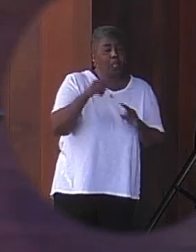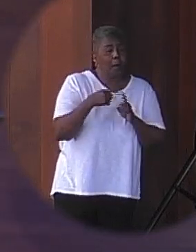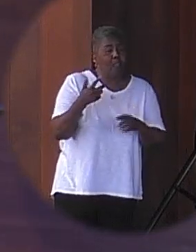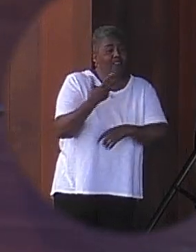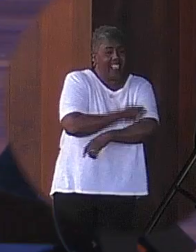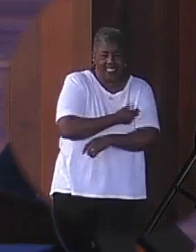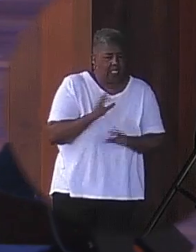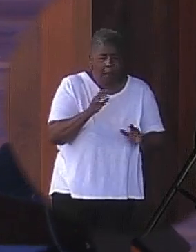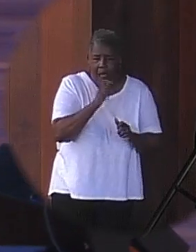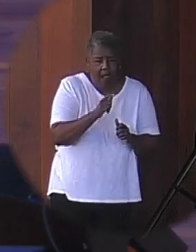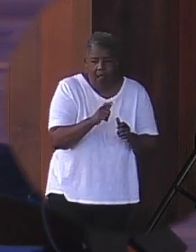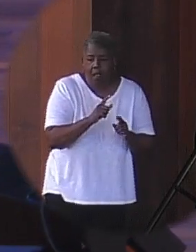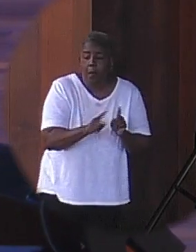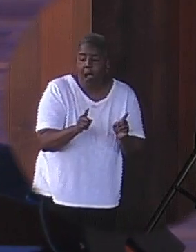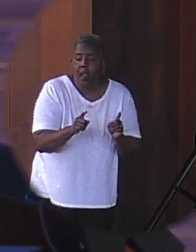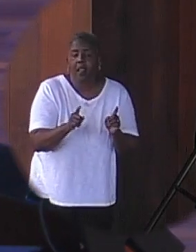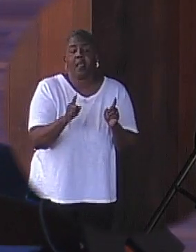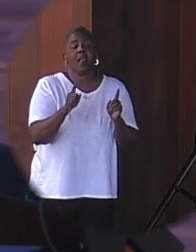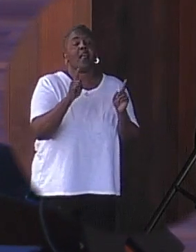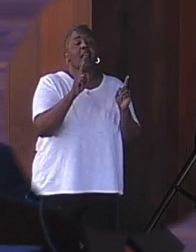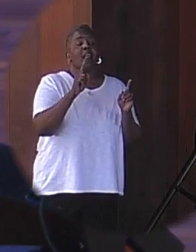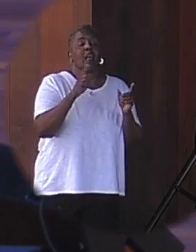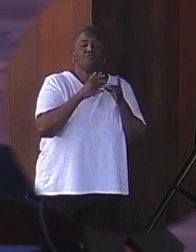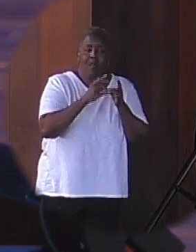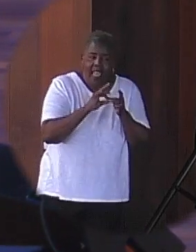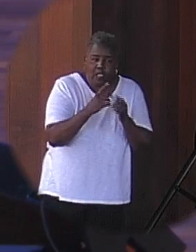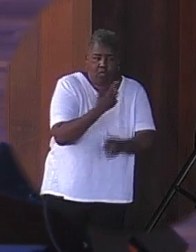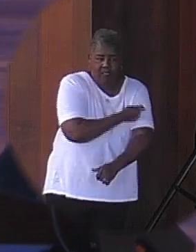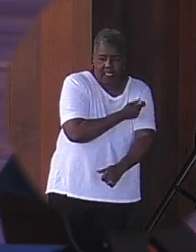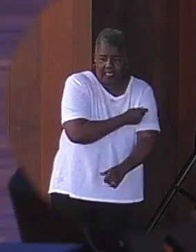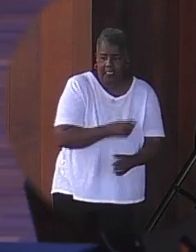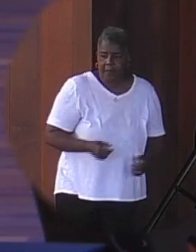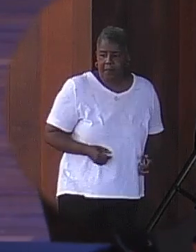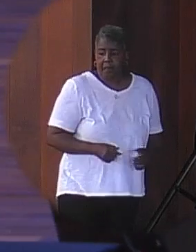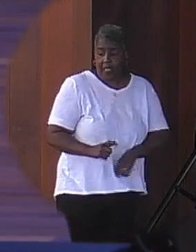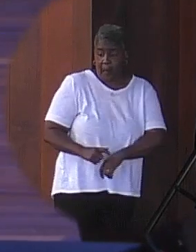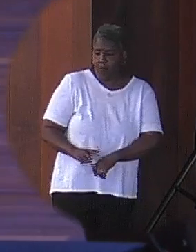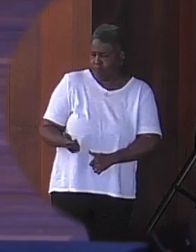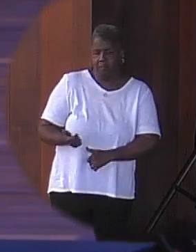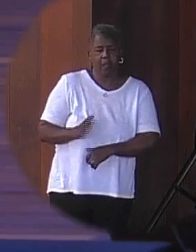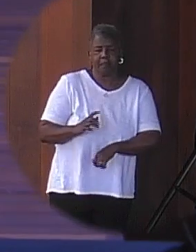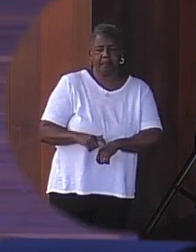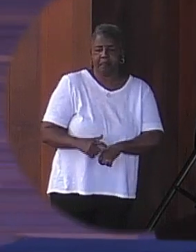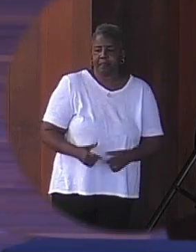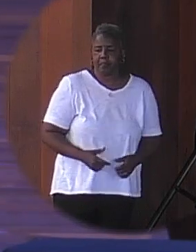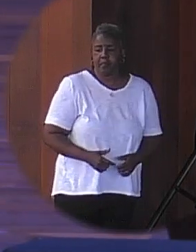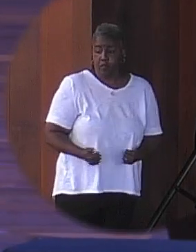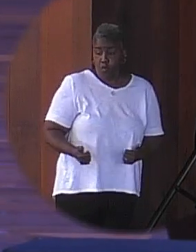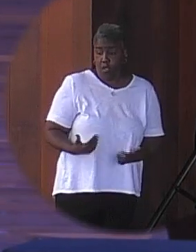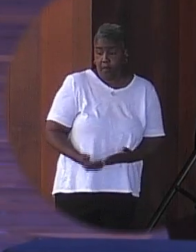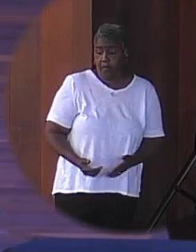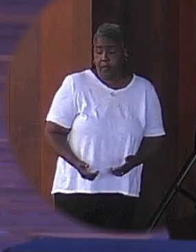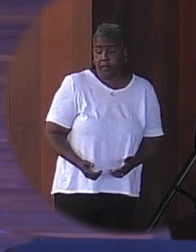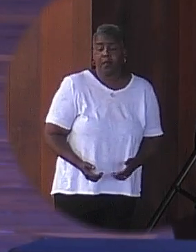vaccine, but it's vaccine related. There are now mandates coming out for